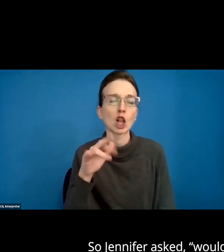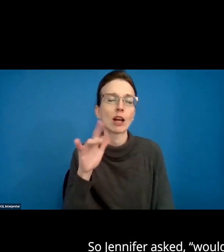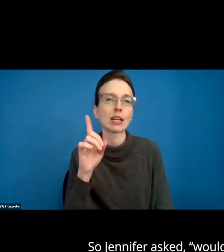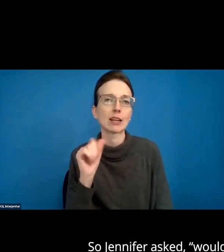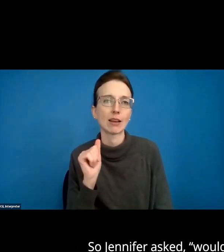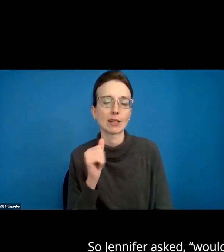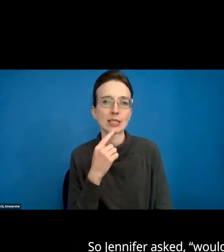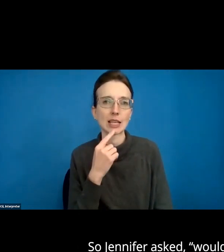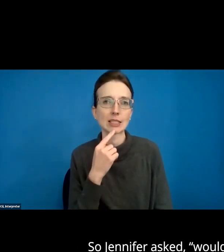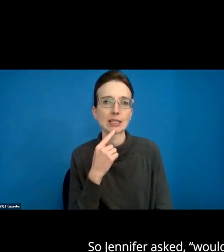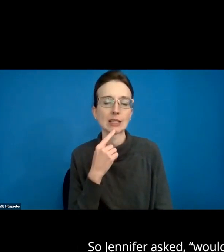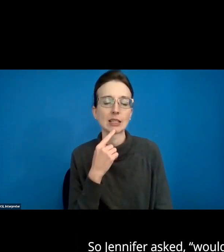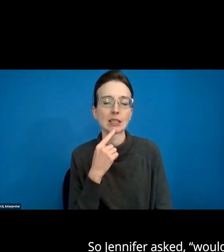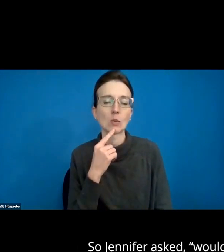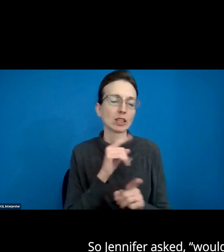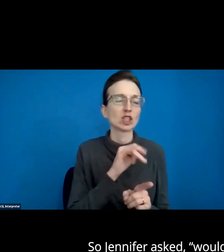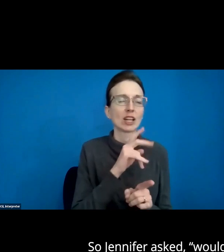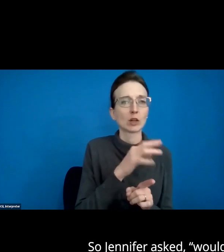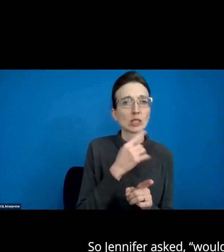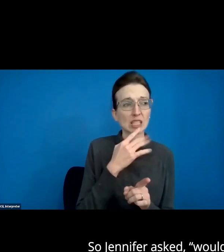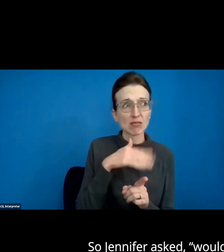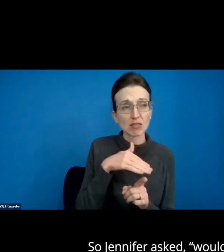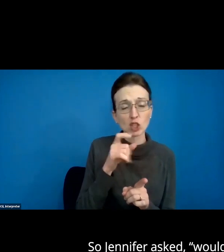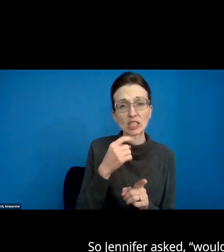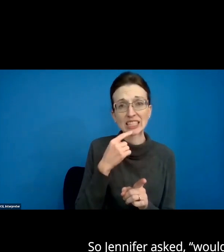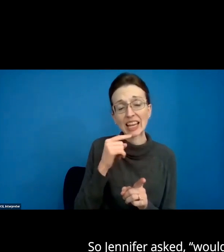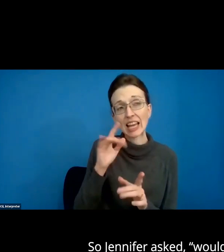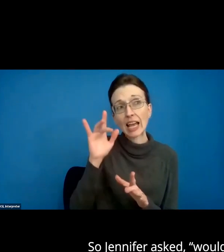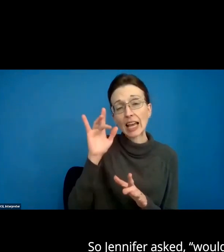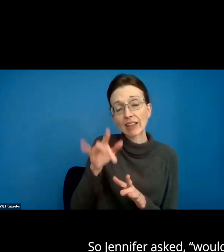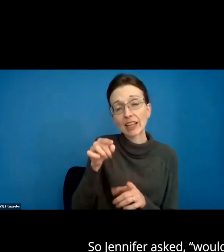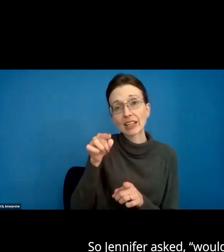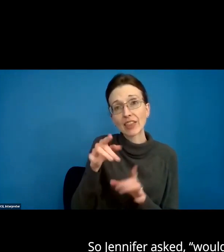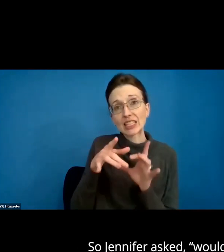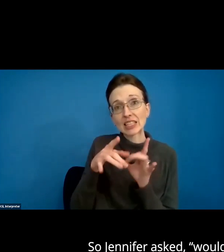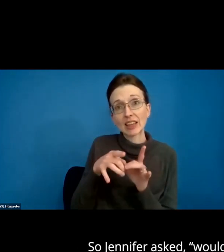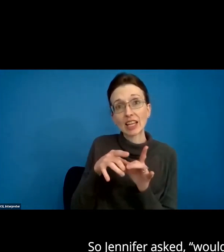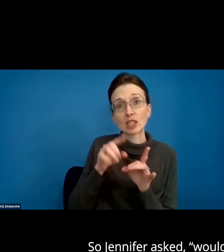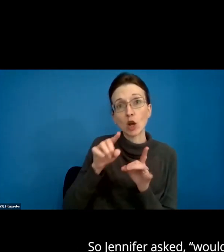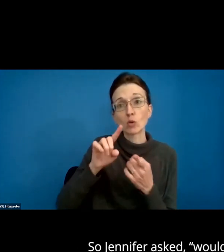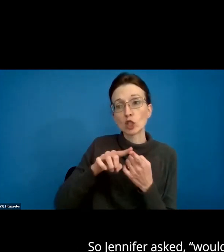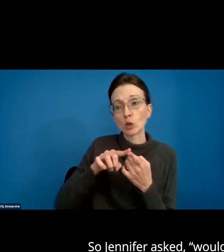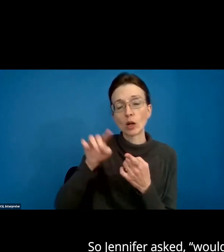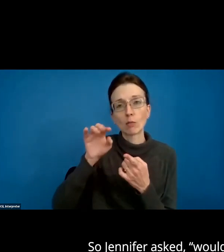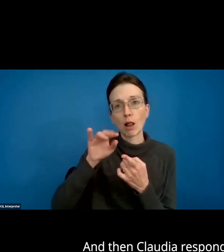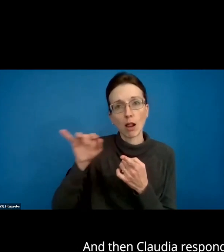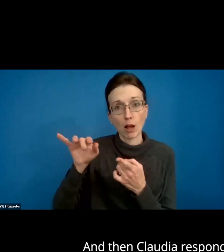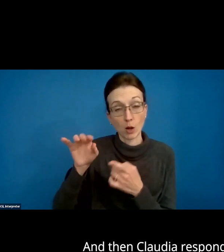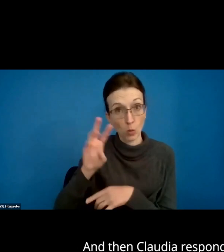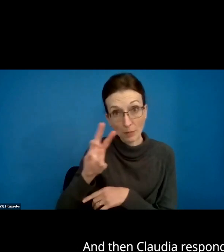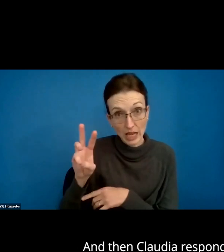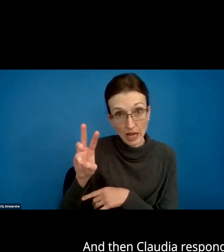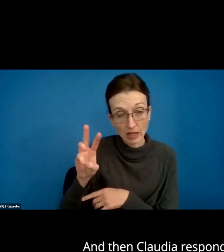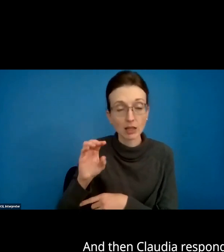So Jennifer asked, would it be preferable to say, quote, click on this link to take you to the whatever website? And